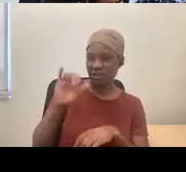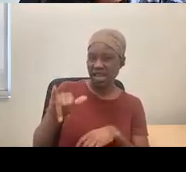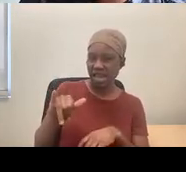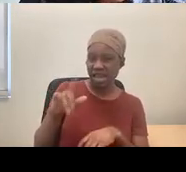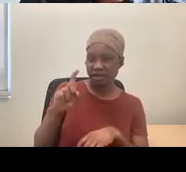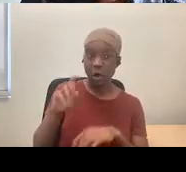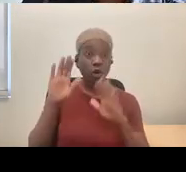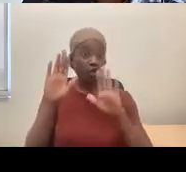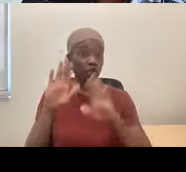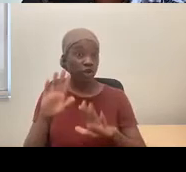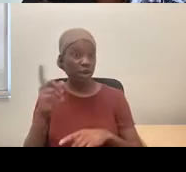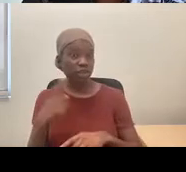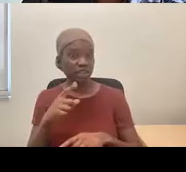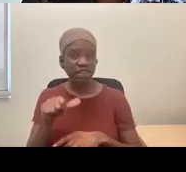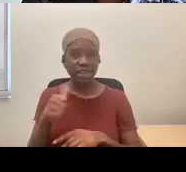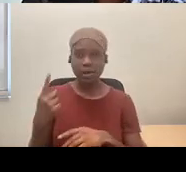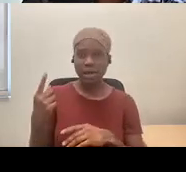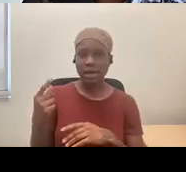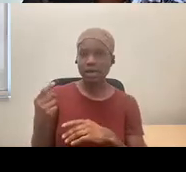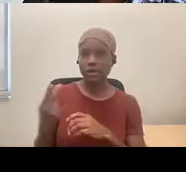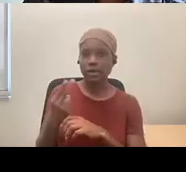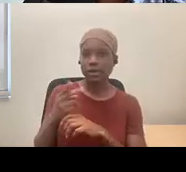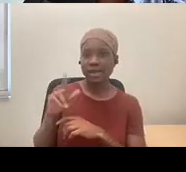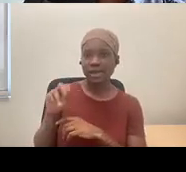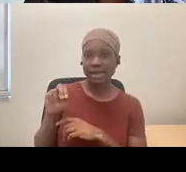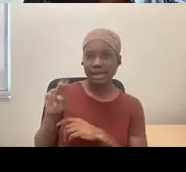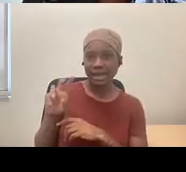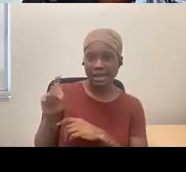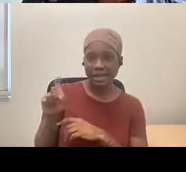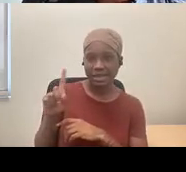Are you using a biometric ID right now on it?